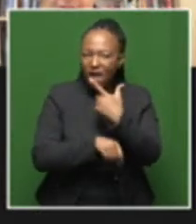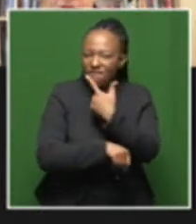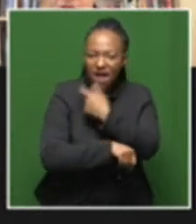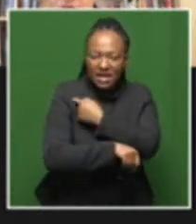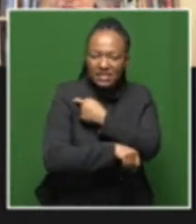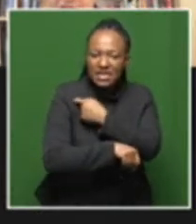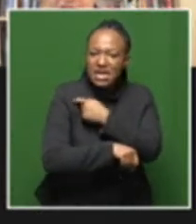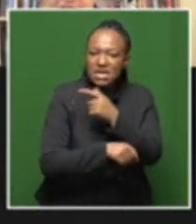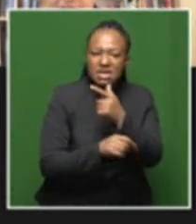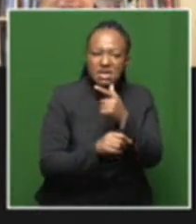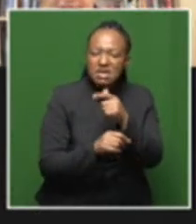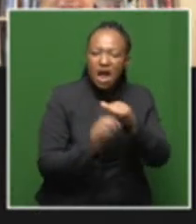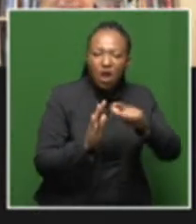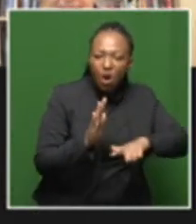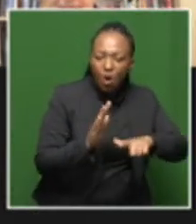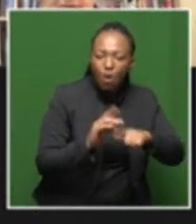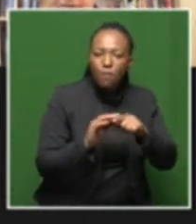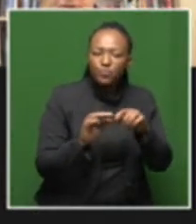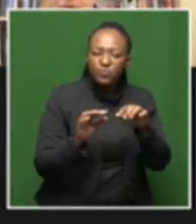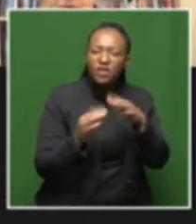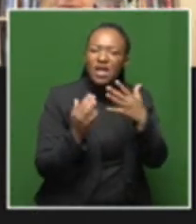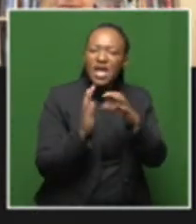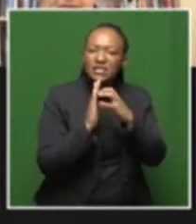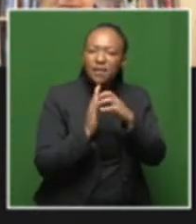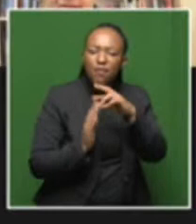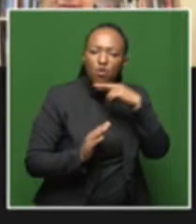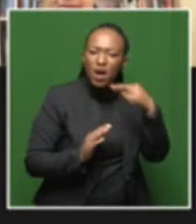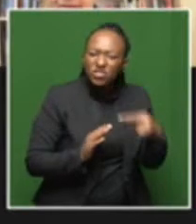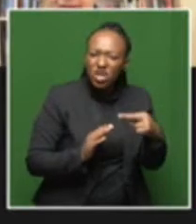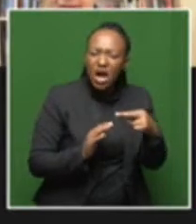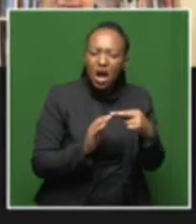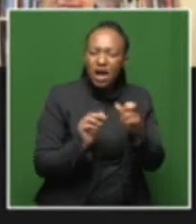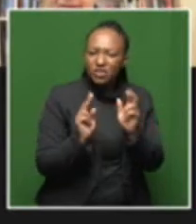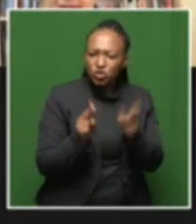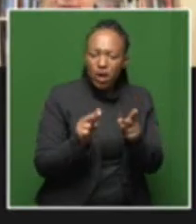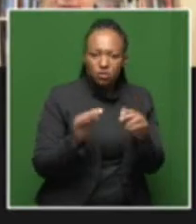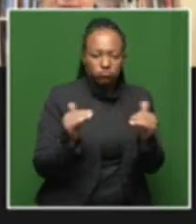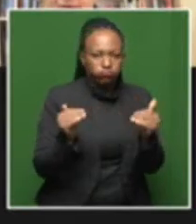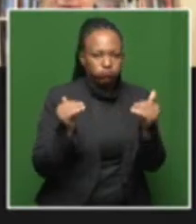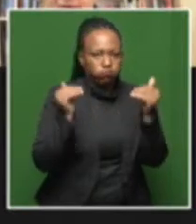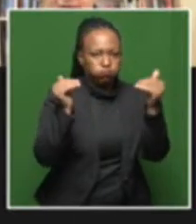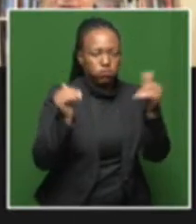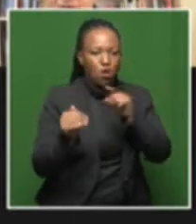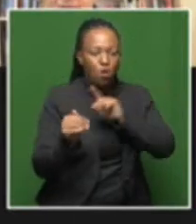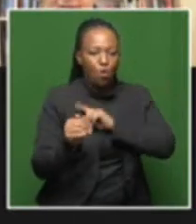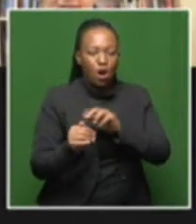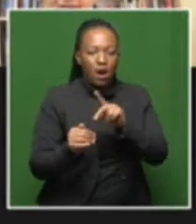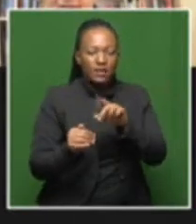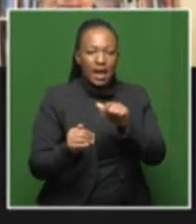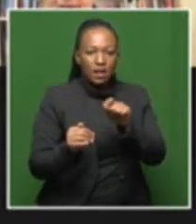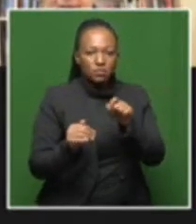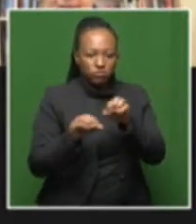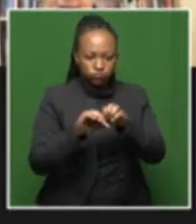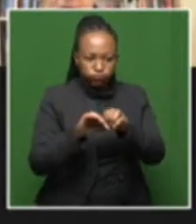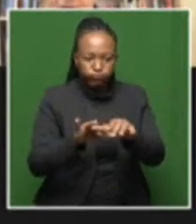vaccination. Russia, it see a massive increase of deaths as the Delta variant starts to dominate.